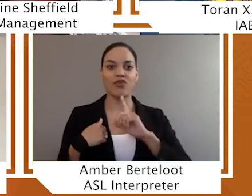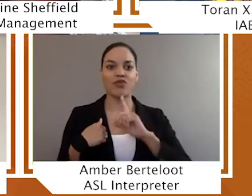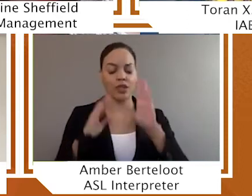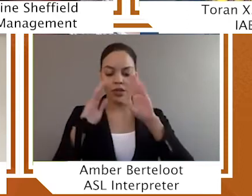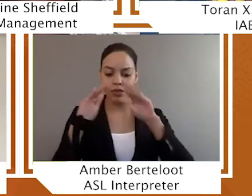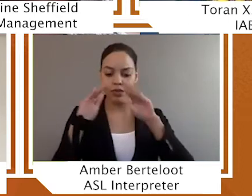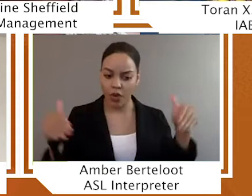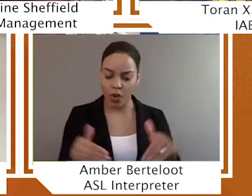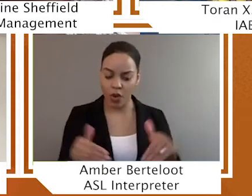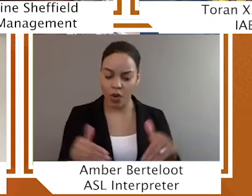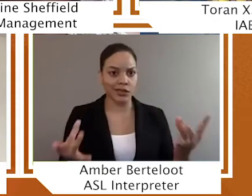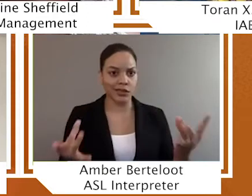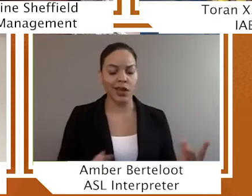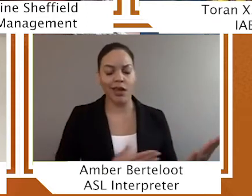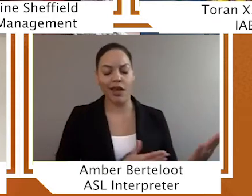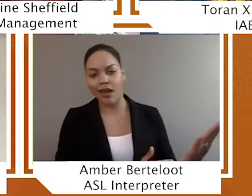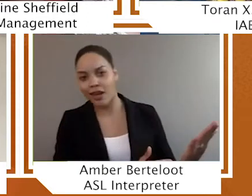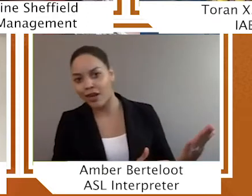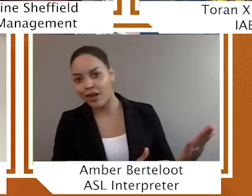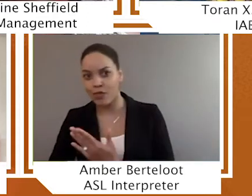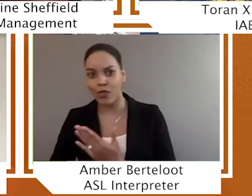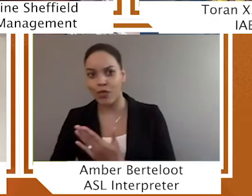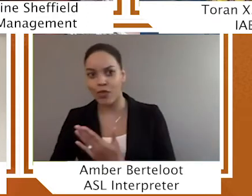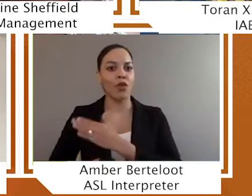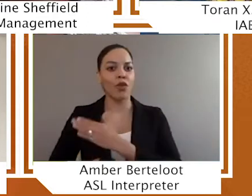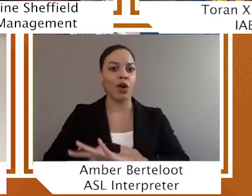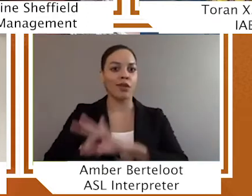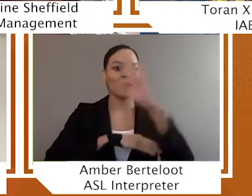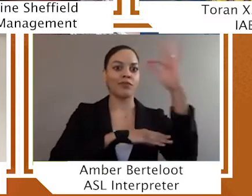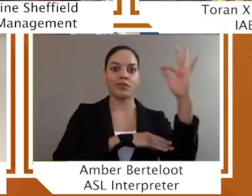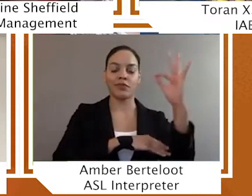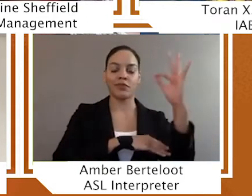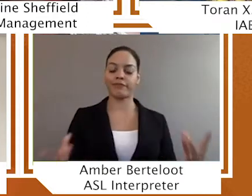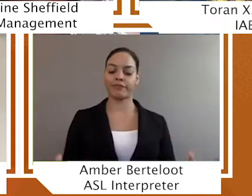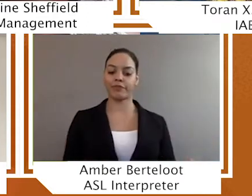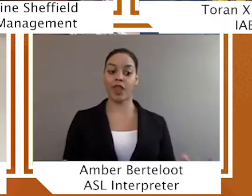big morning routine before sunrise, and that's never been my life before.